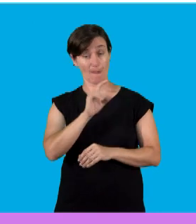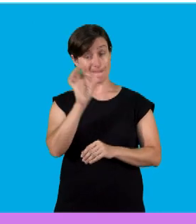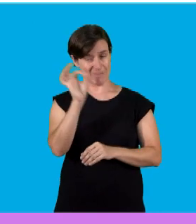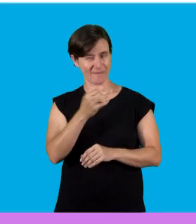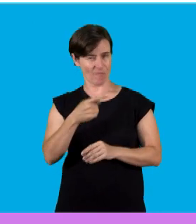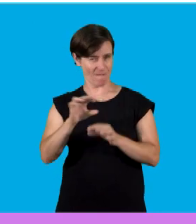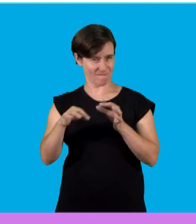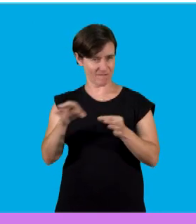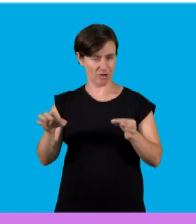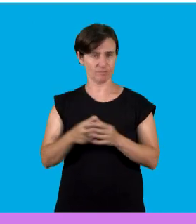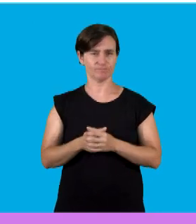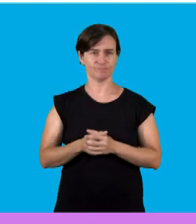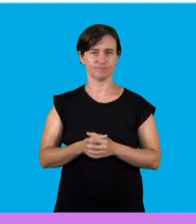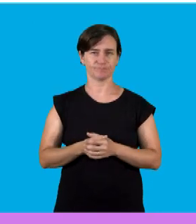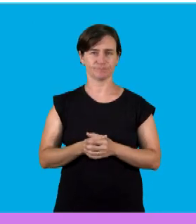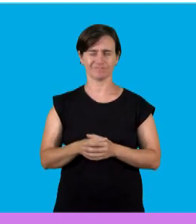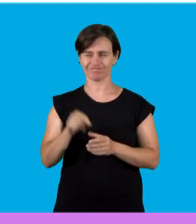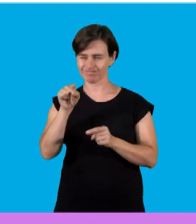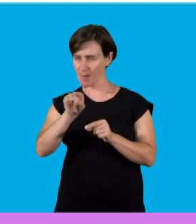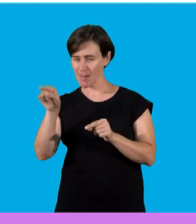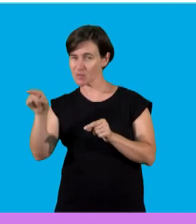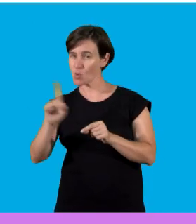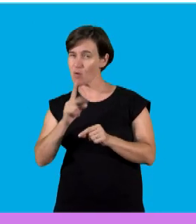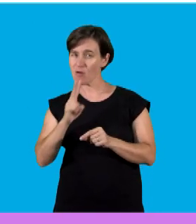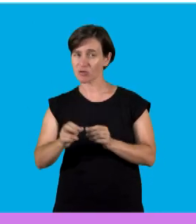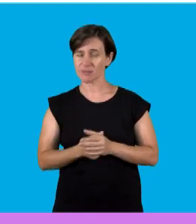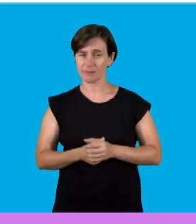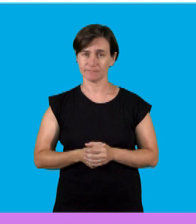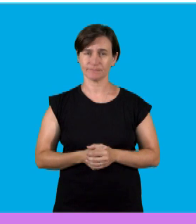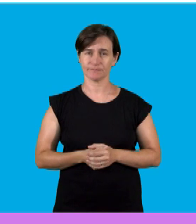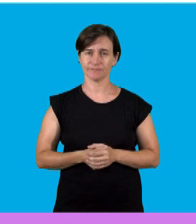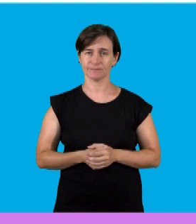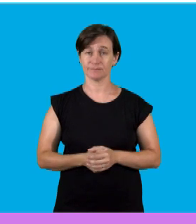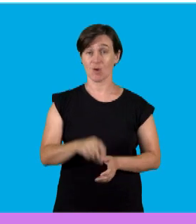here. So when I subtract here, I'll get